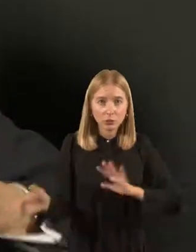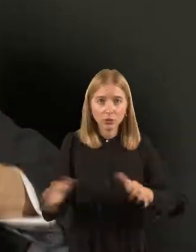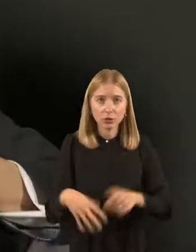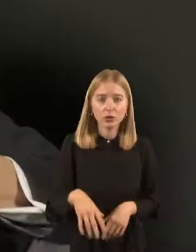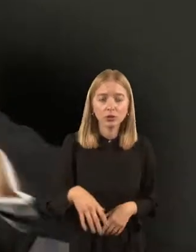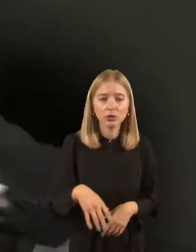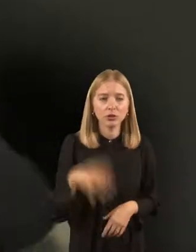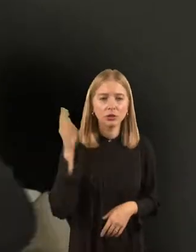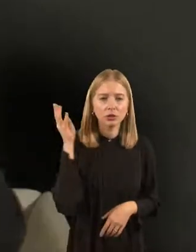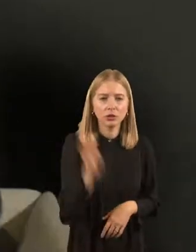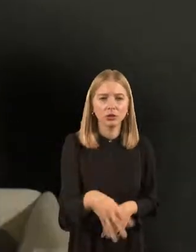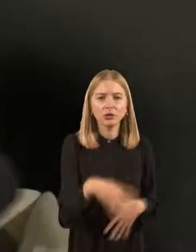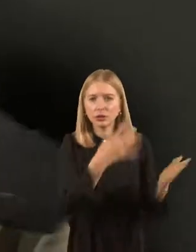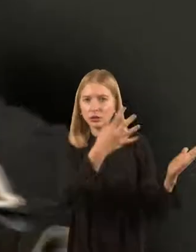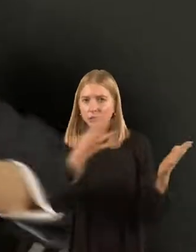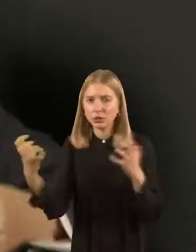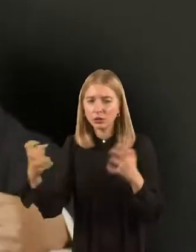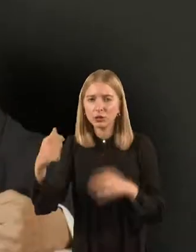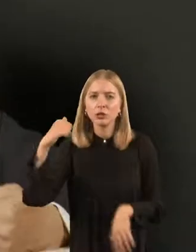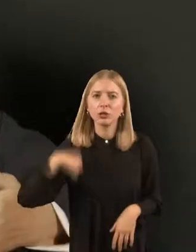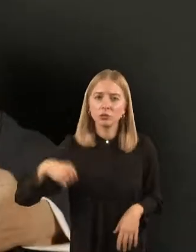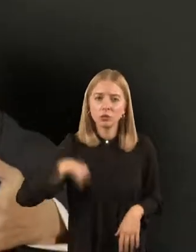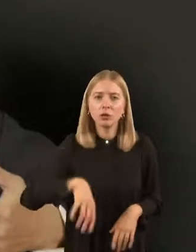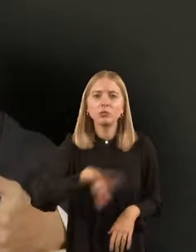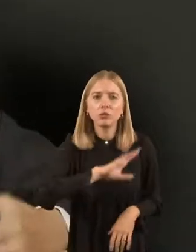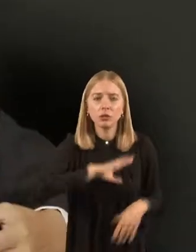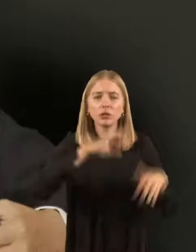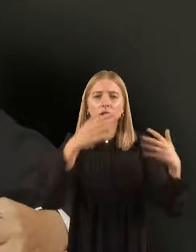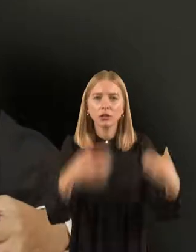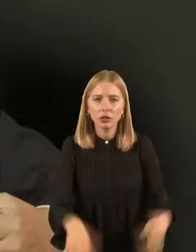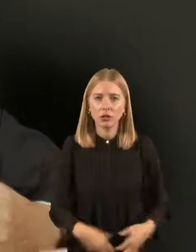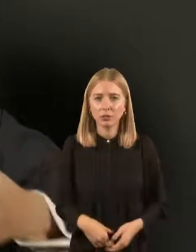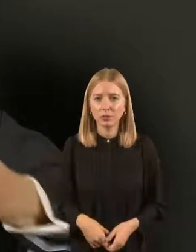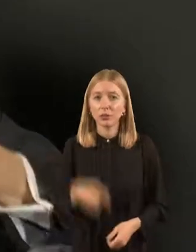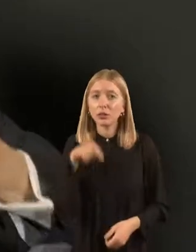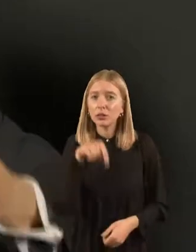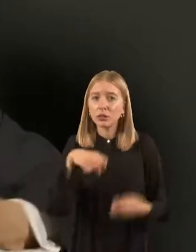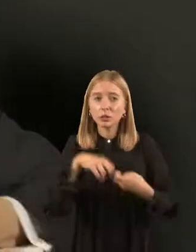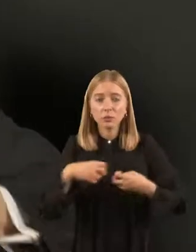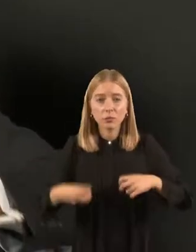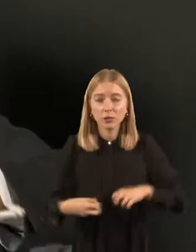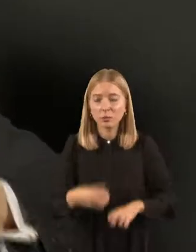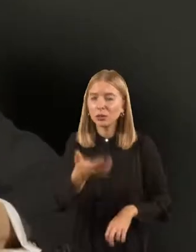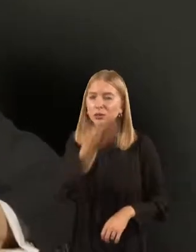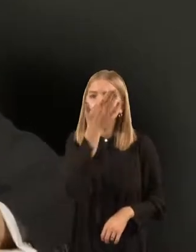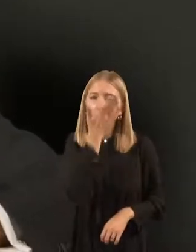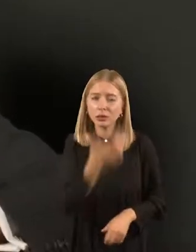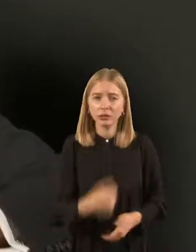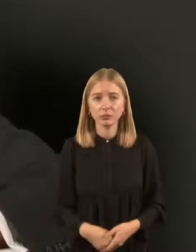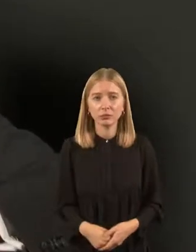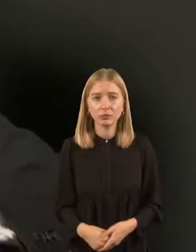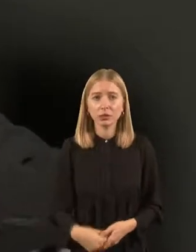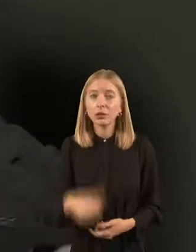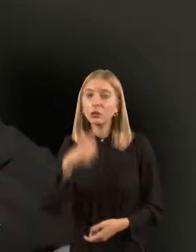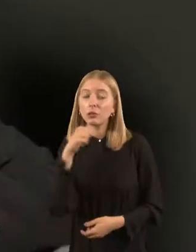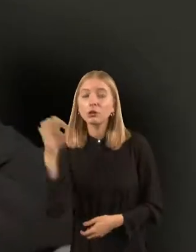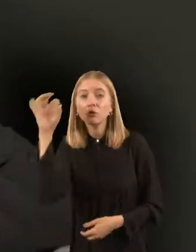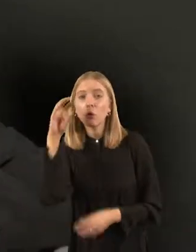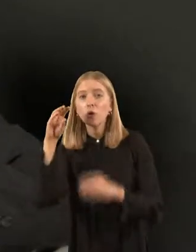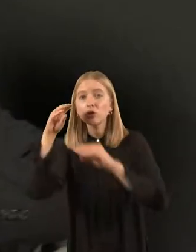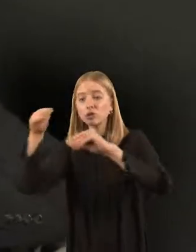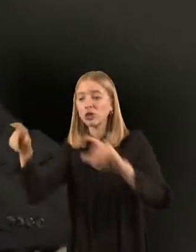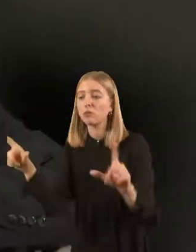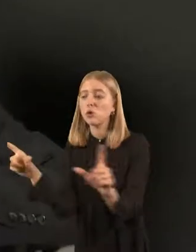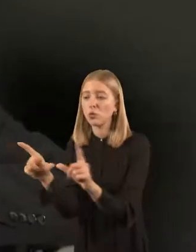now. When we talk about, for example, the agricultural sector, and the nutrients, the pesticides we are using